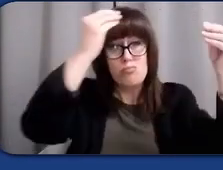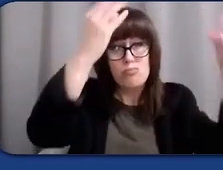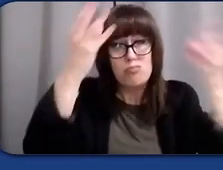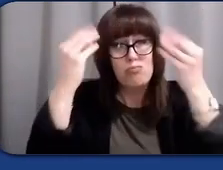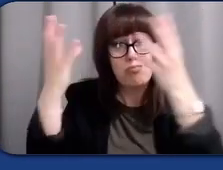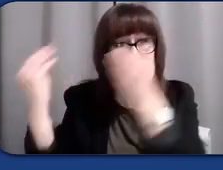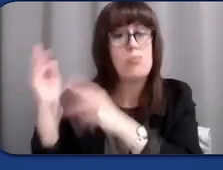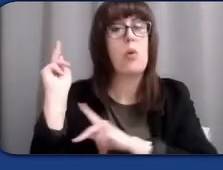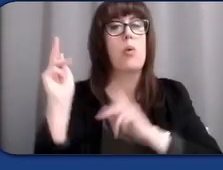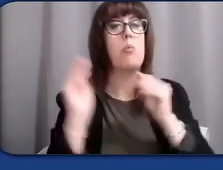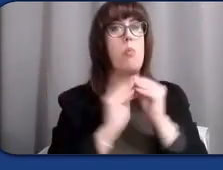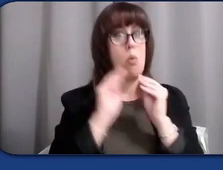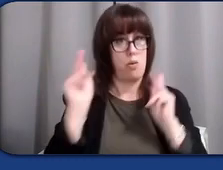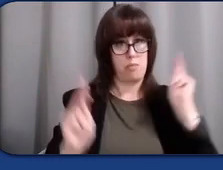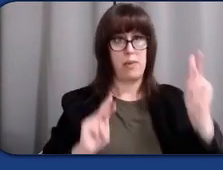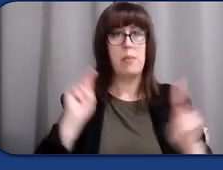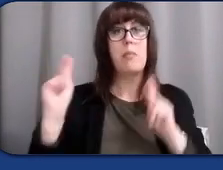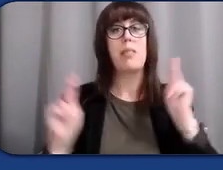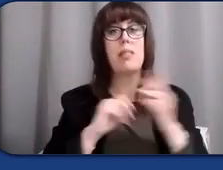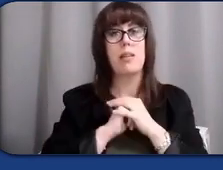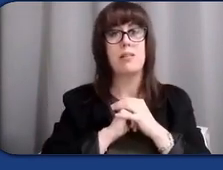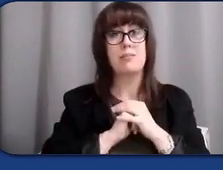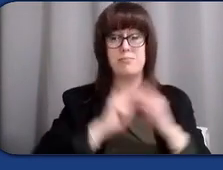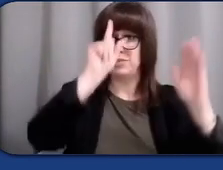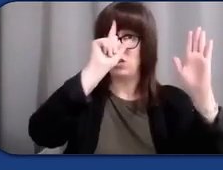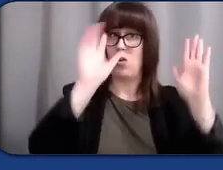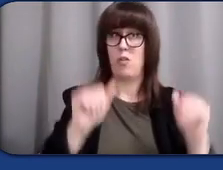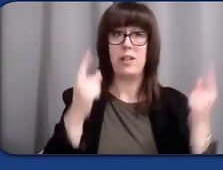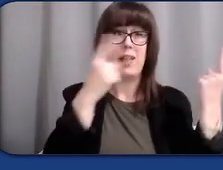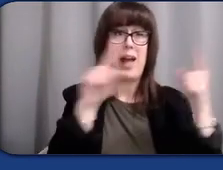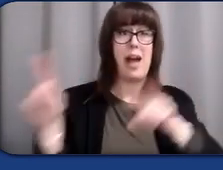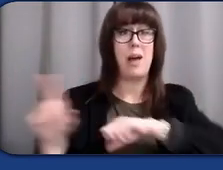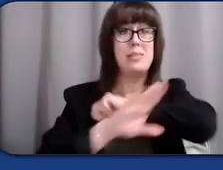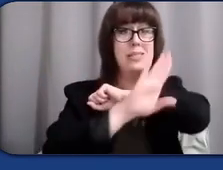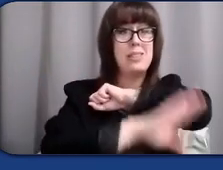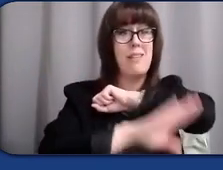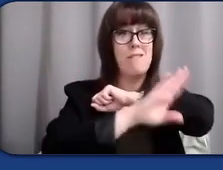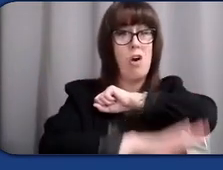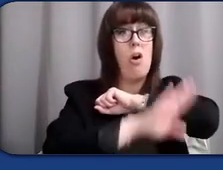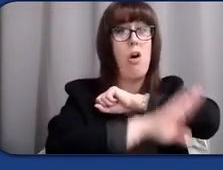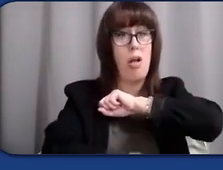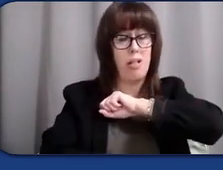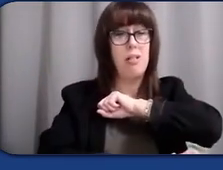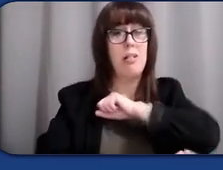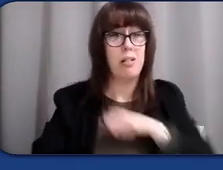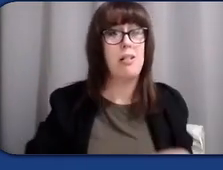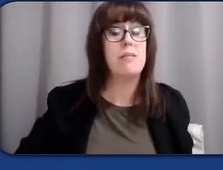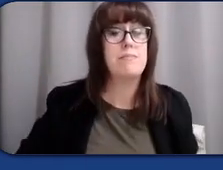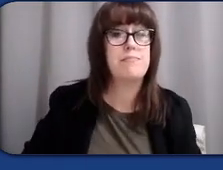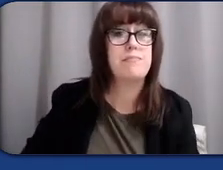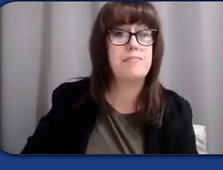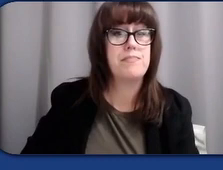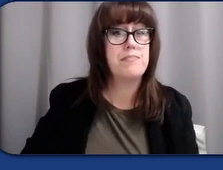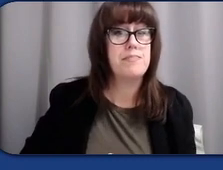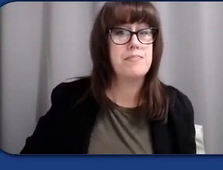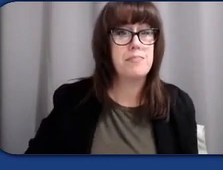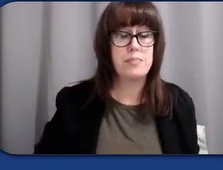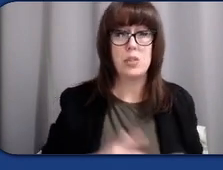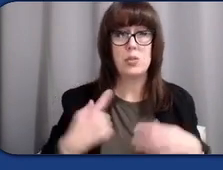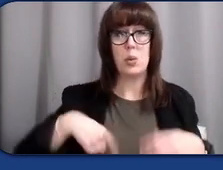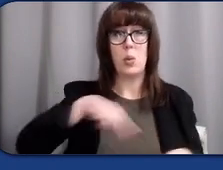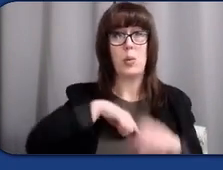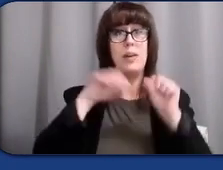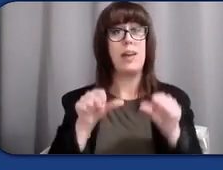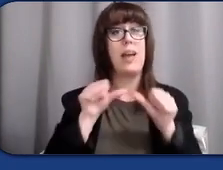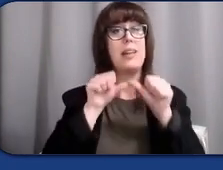a beautiful thing to approach when hopefully that happens in the fall, like you were saying before, Gail, in any way possible